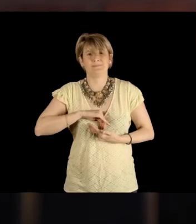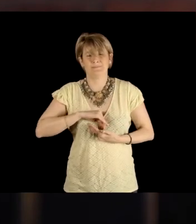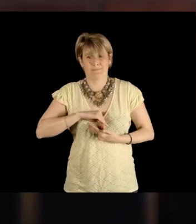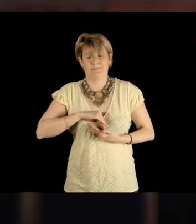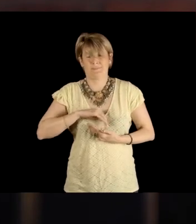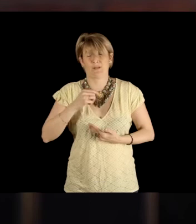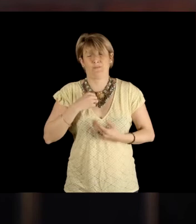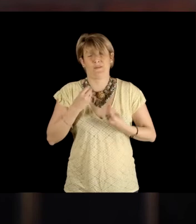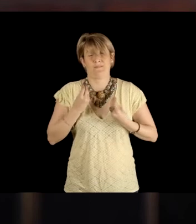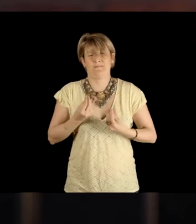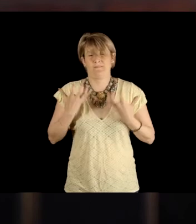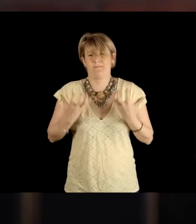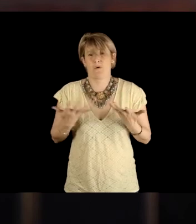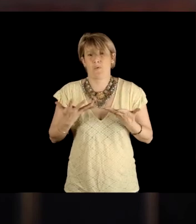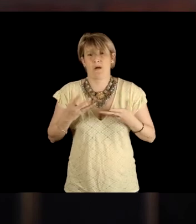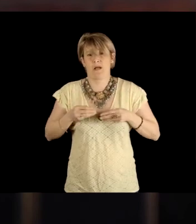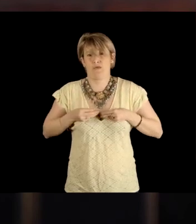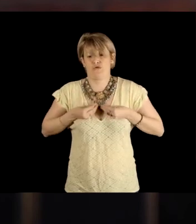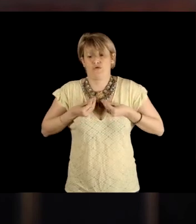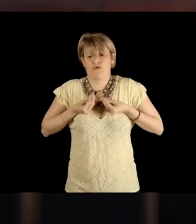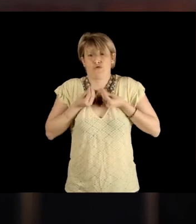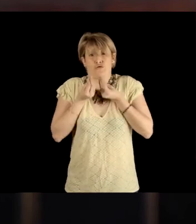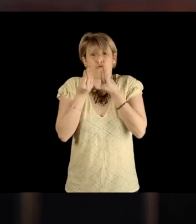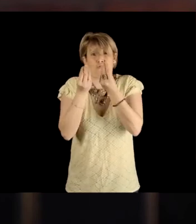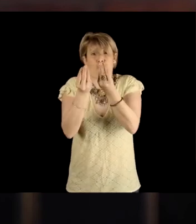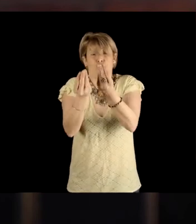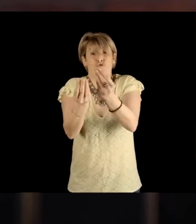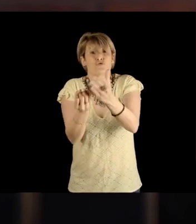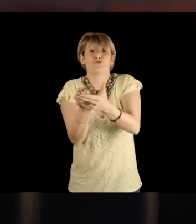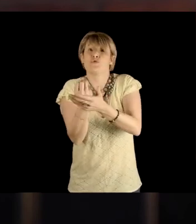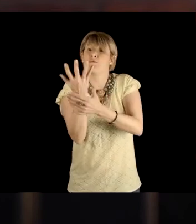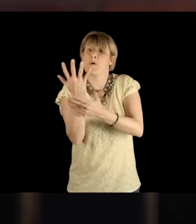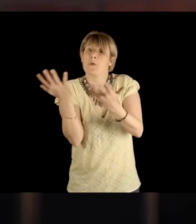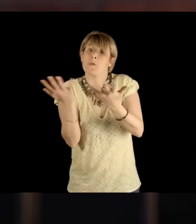Please sit like this for about another 15 minutes or 20 minutes,